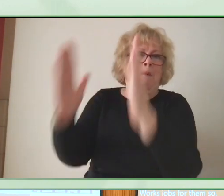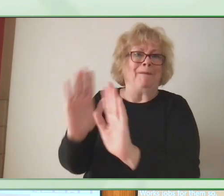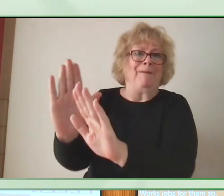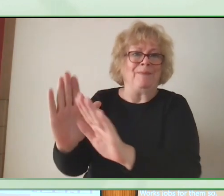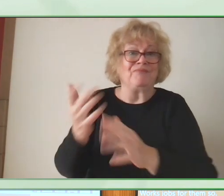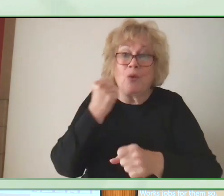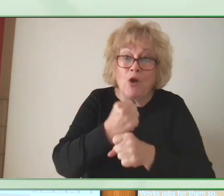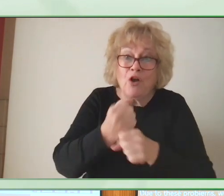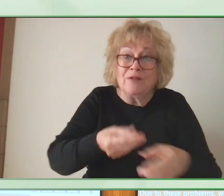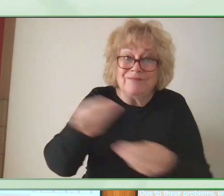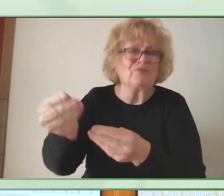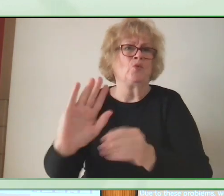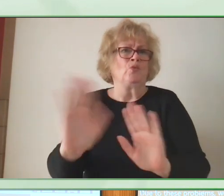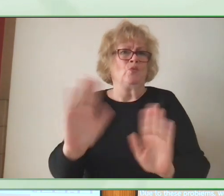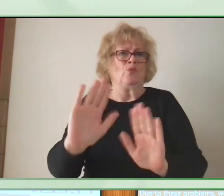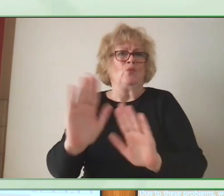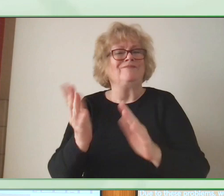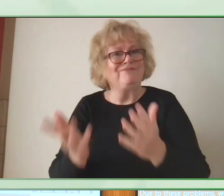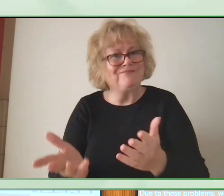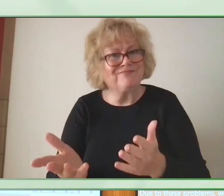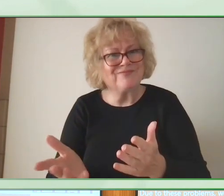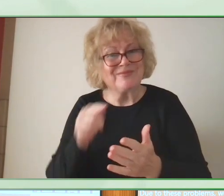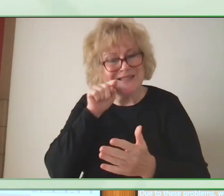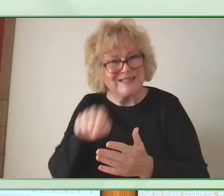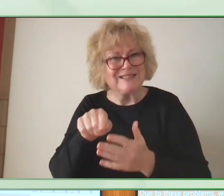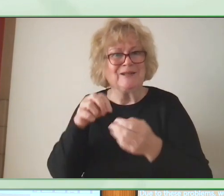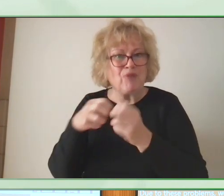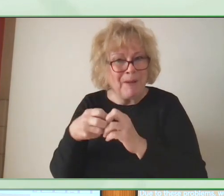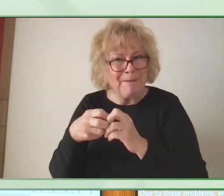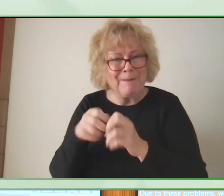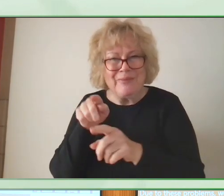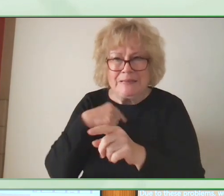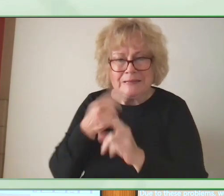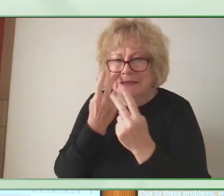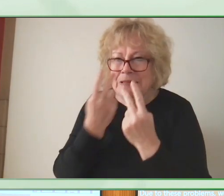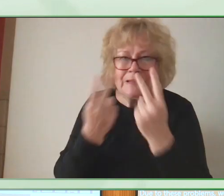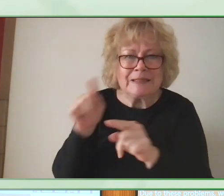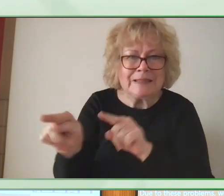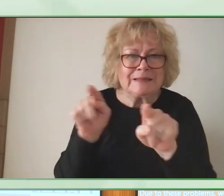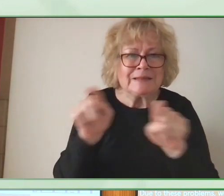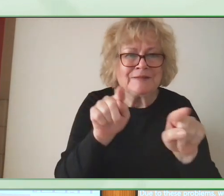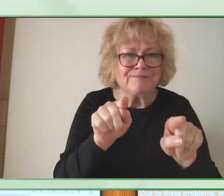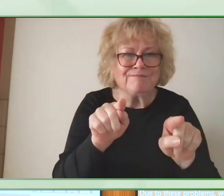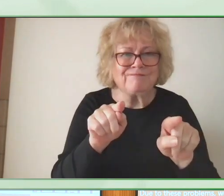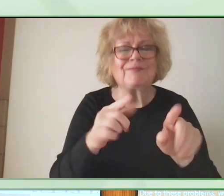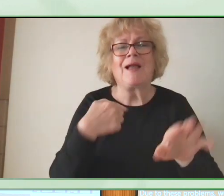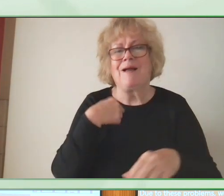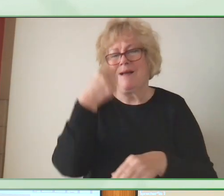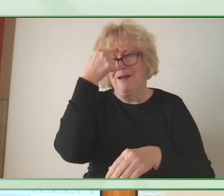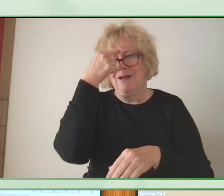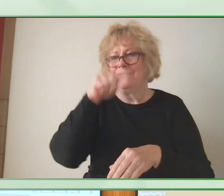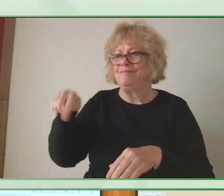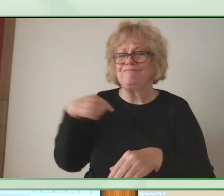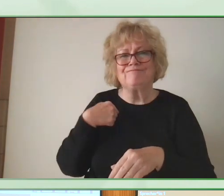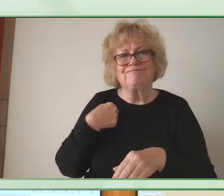try to have this project. So our vision was to the women to be somehow